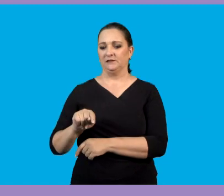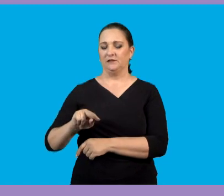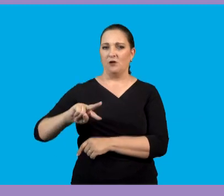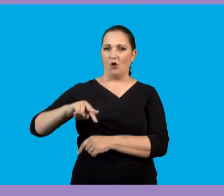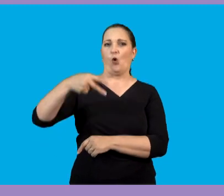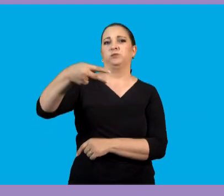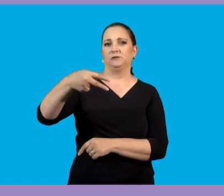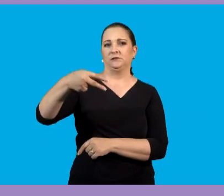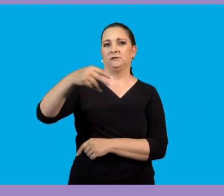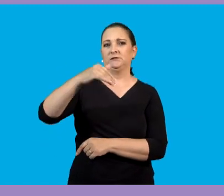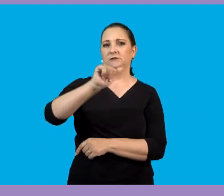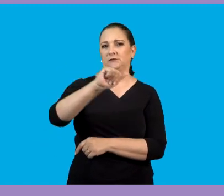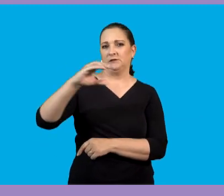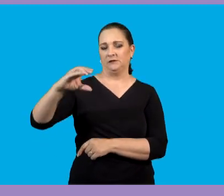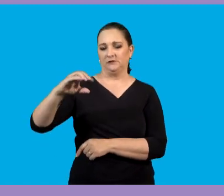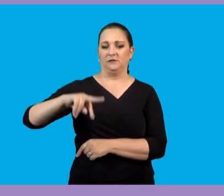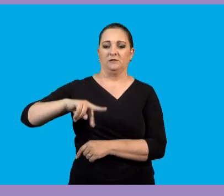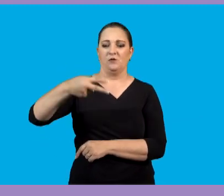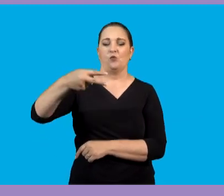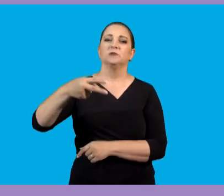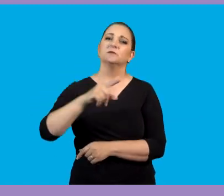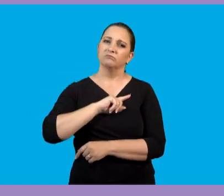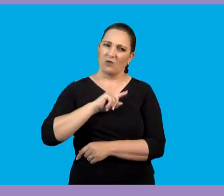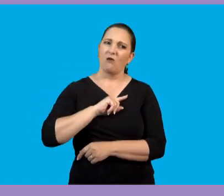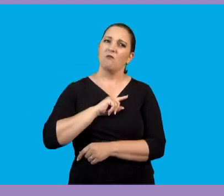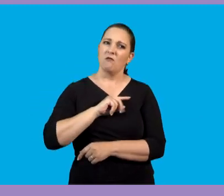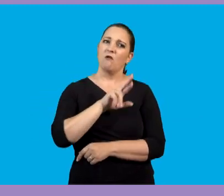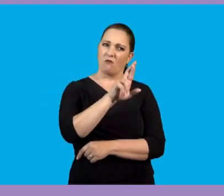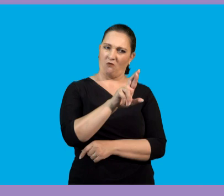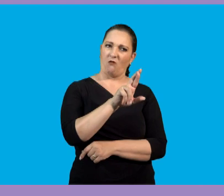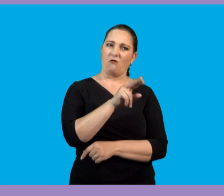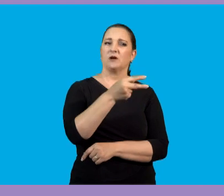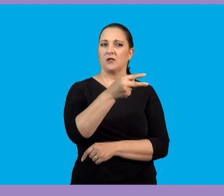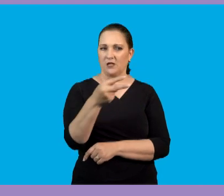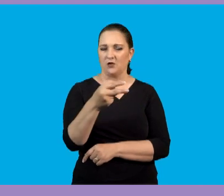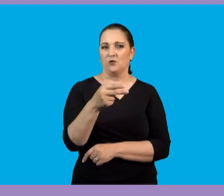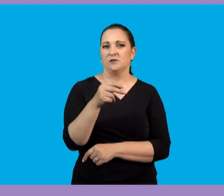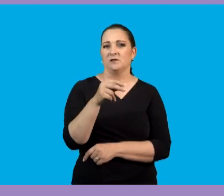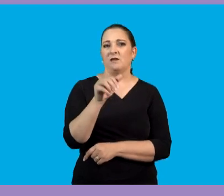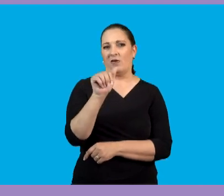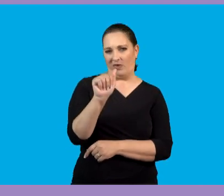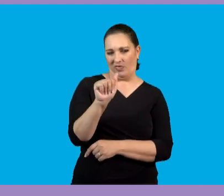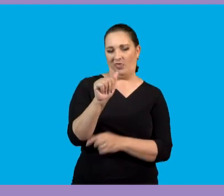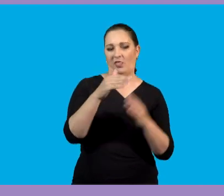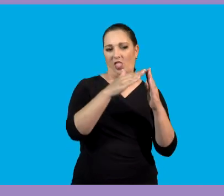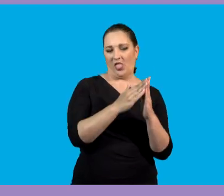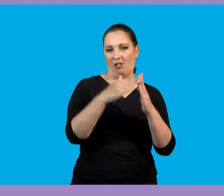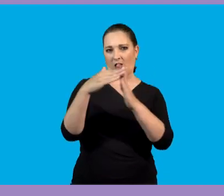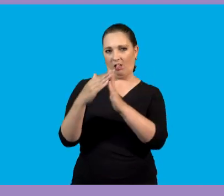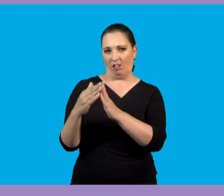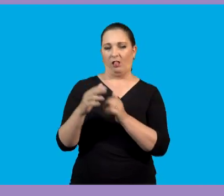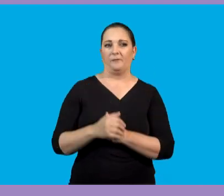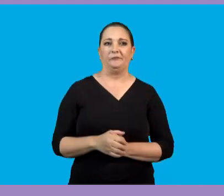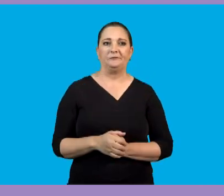83. So they are definitely corresponding there. And as we can see there, angle R is equals to angle A,